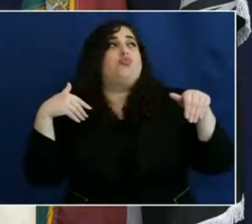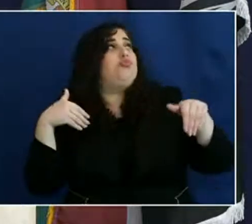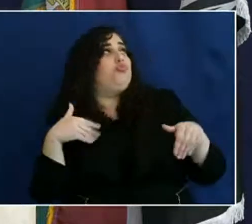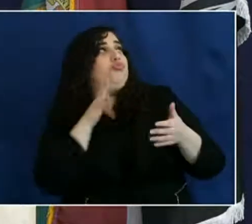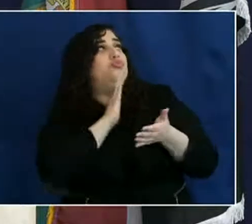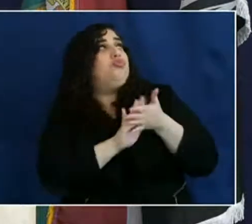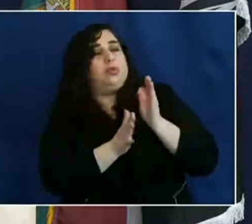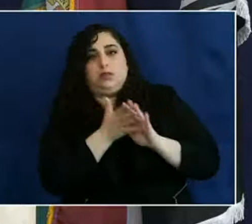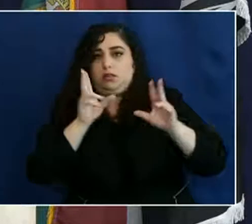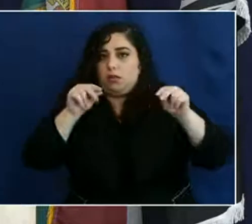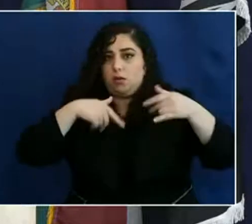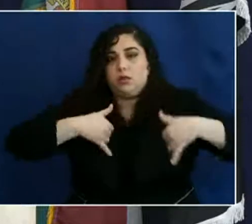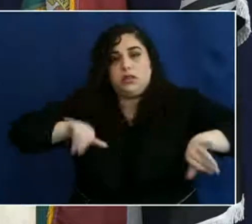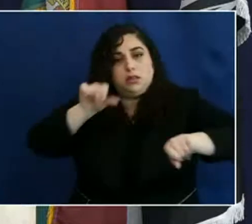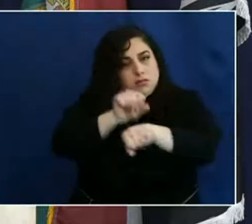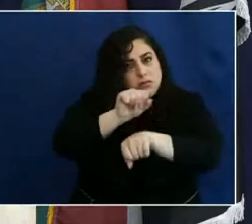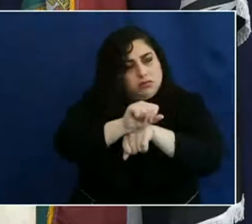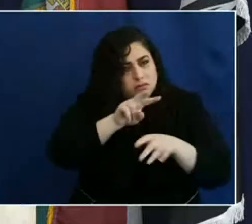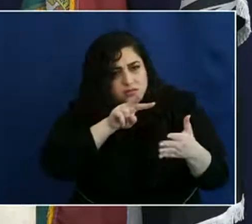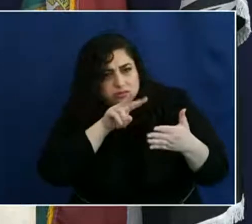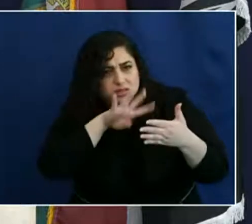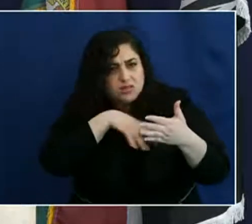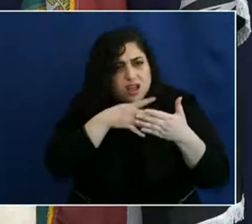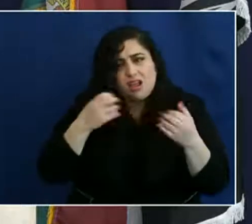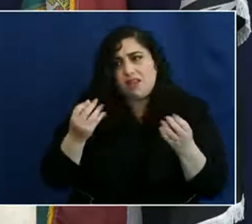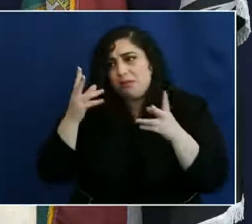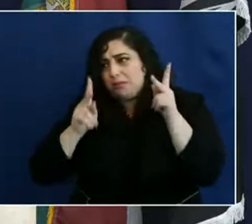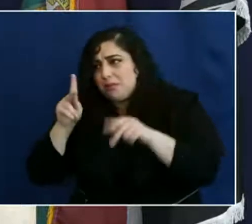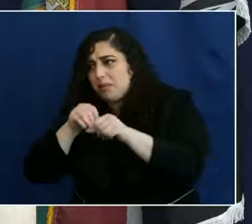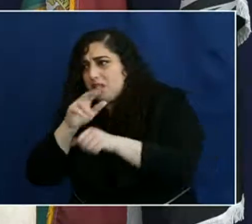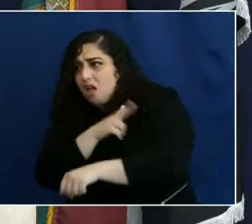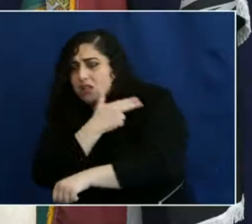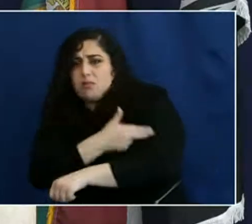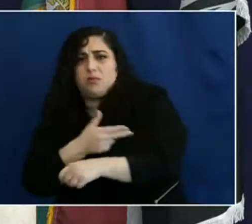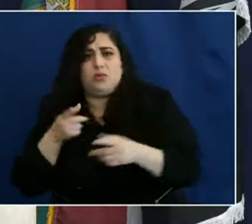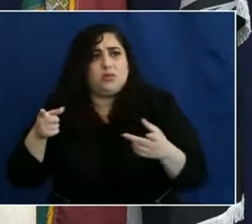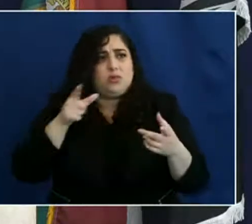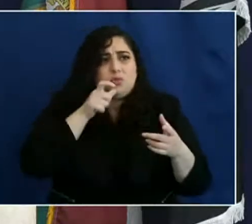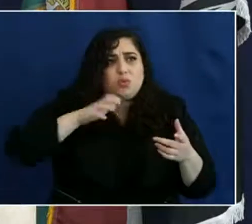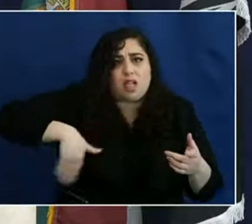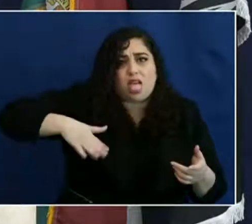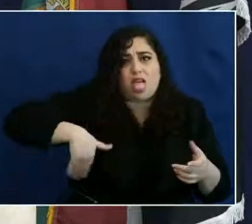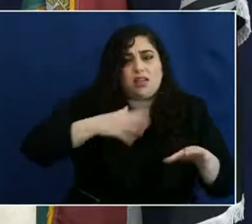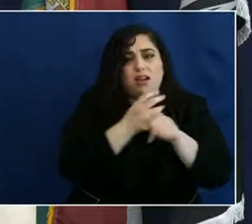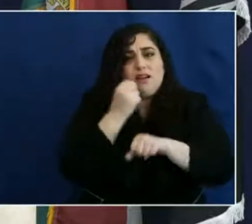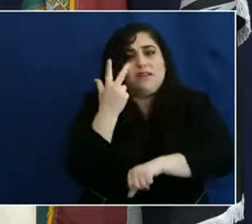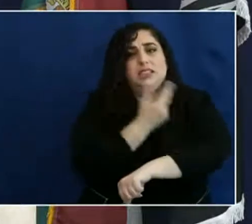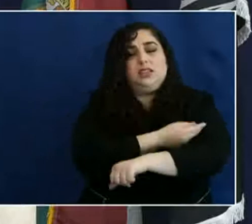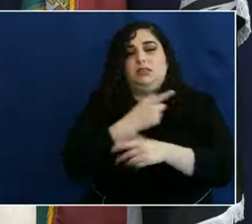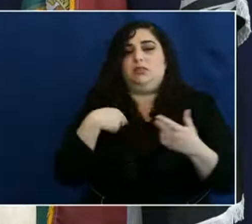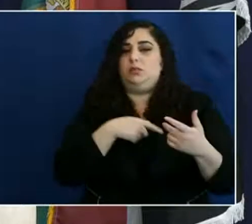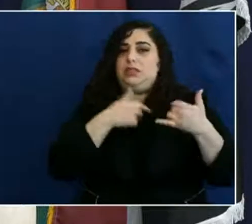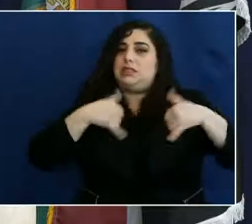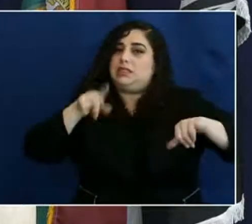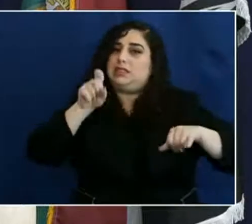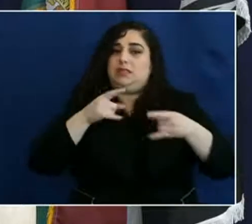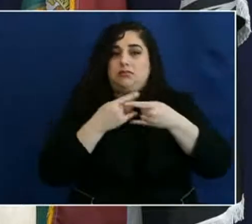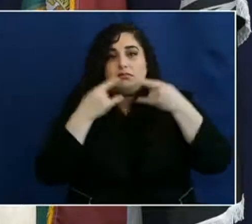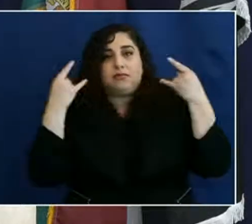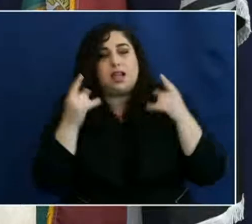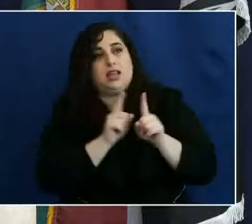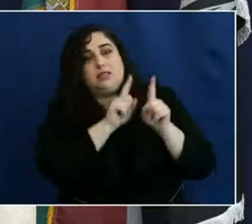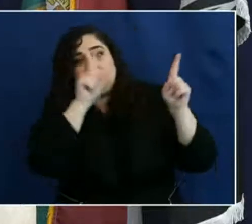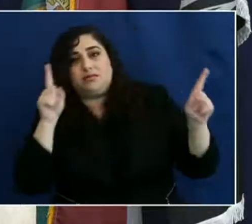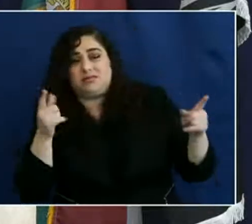we're doing well, we're headed in the right direction. We just really encourage people, please continue to avoid those very high-risk settings. Please continue